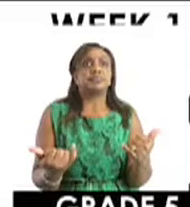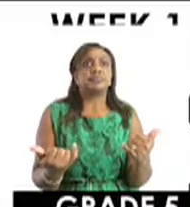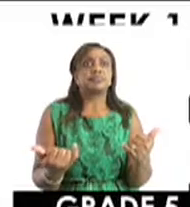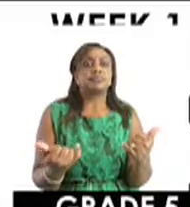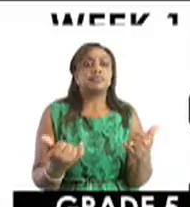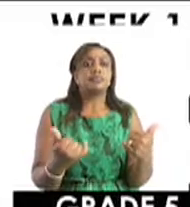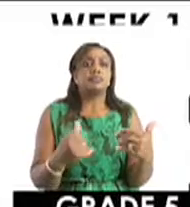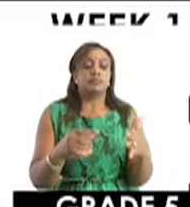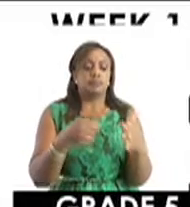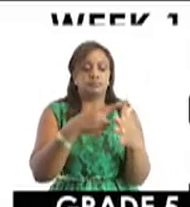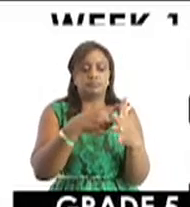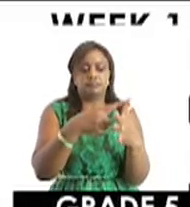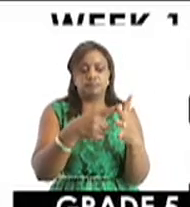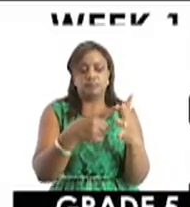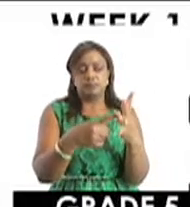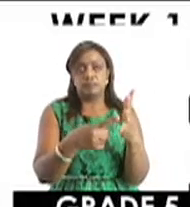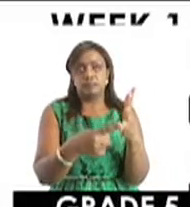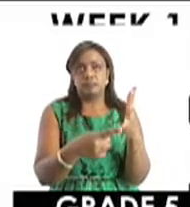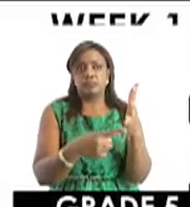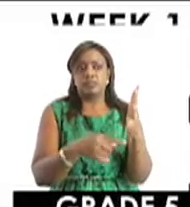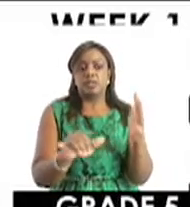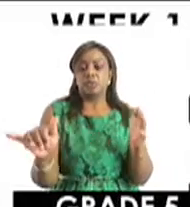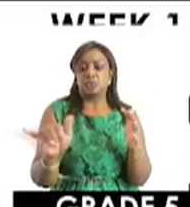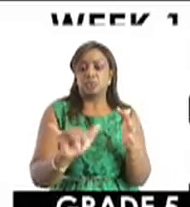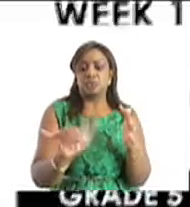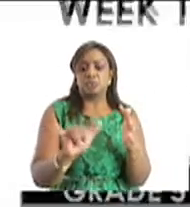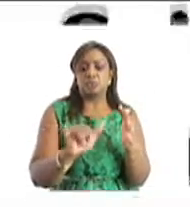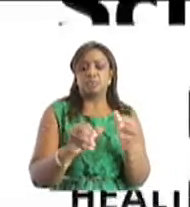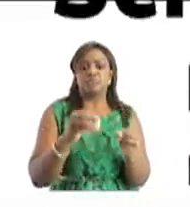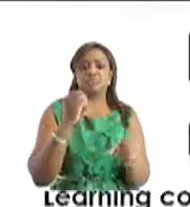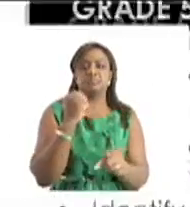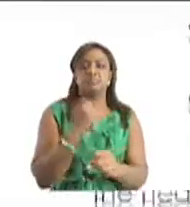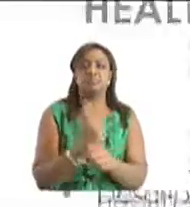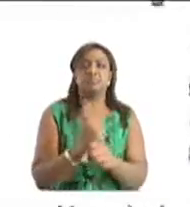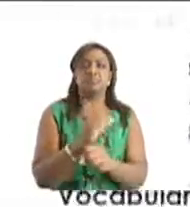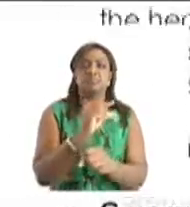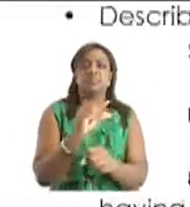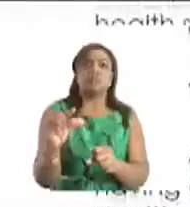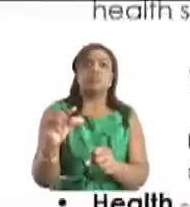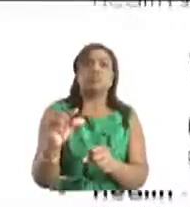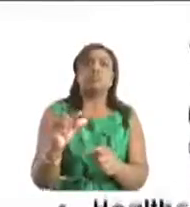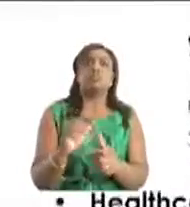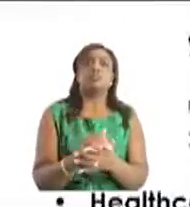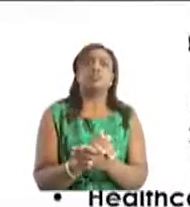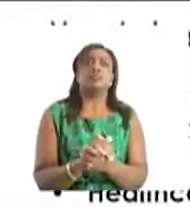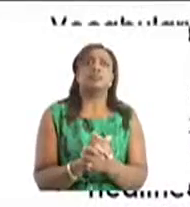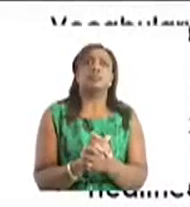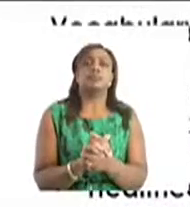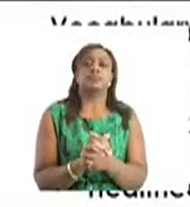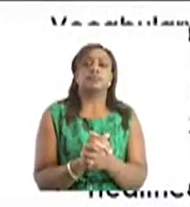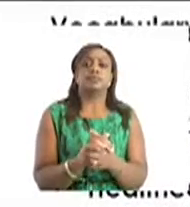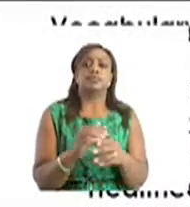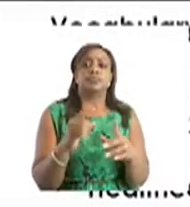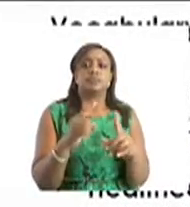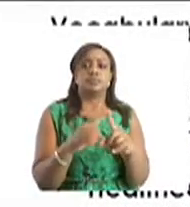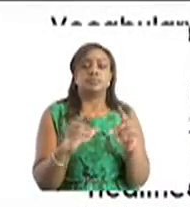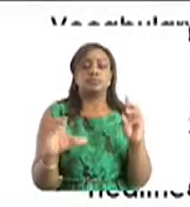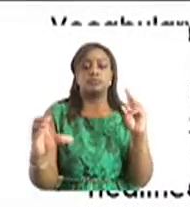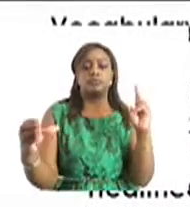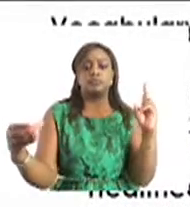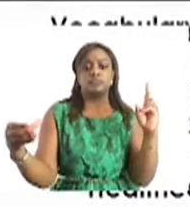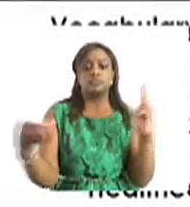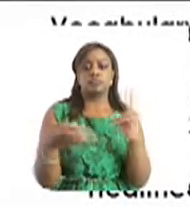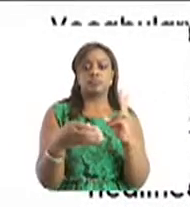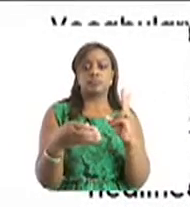by pinpointing or picking out the difficult terms that we might have problems with. We'll start or we'll